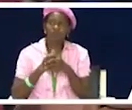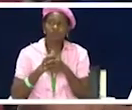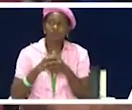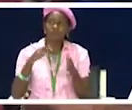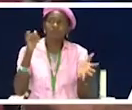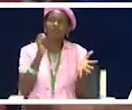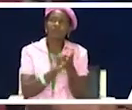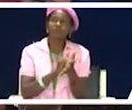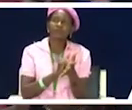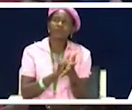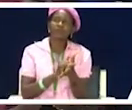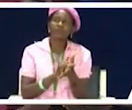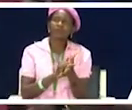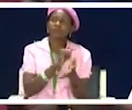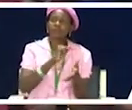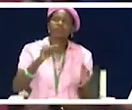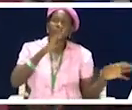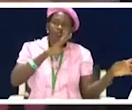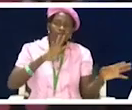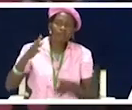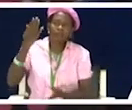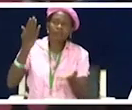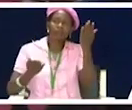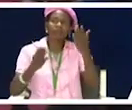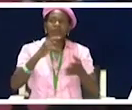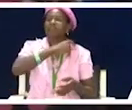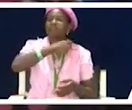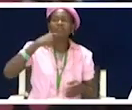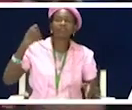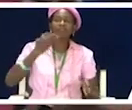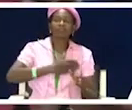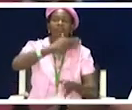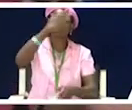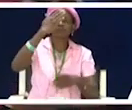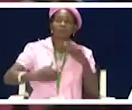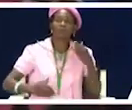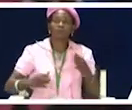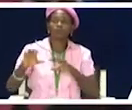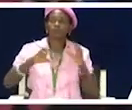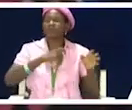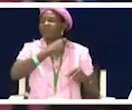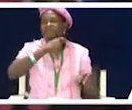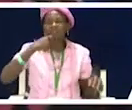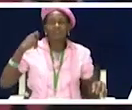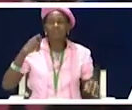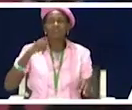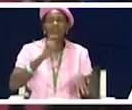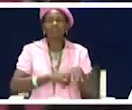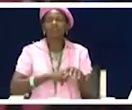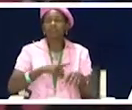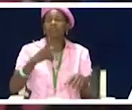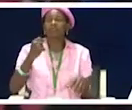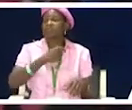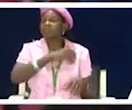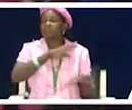that a river may dry completely during the dry season? The river may